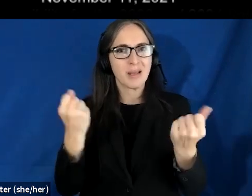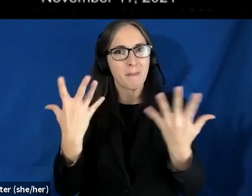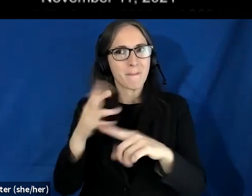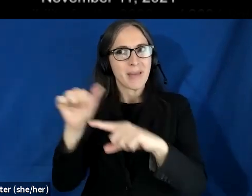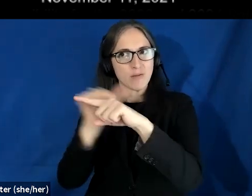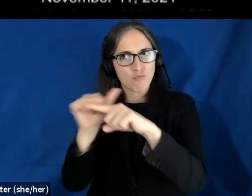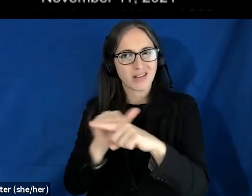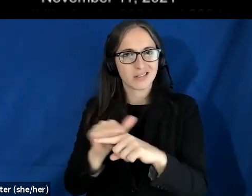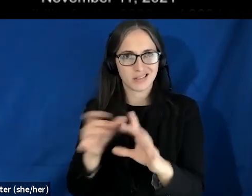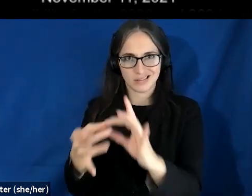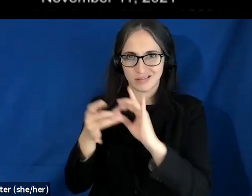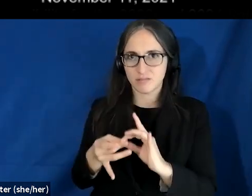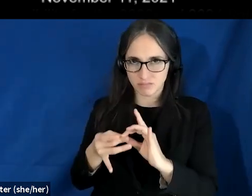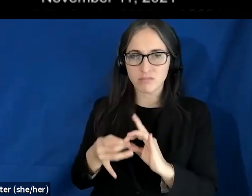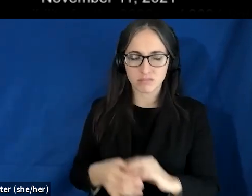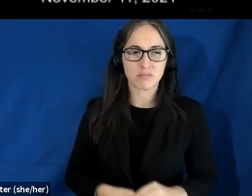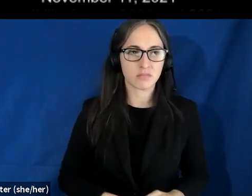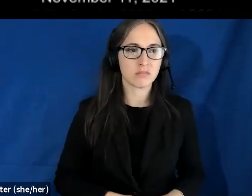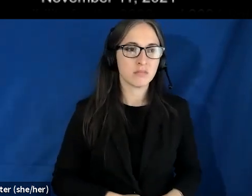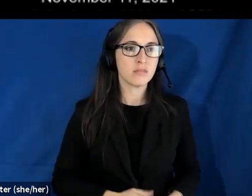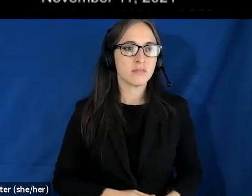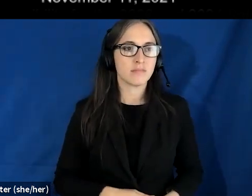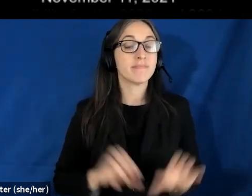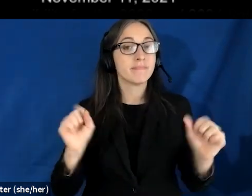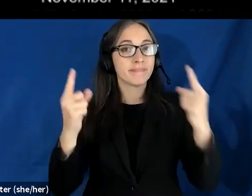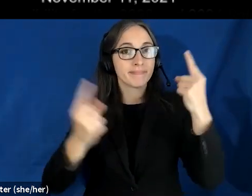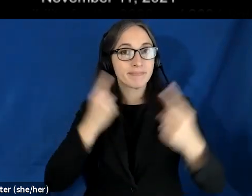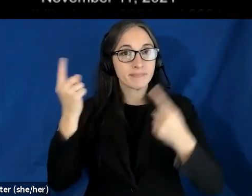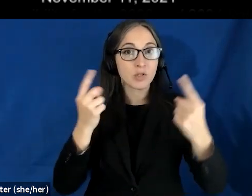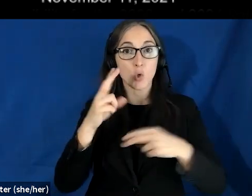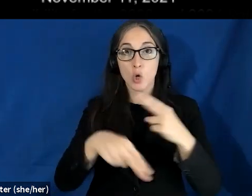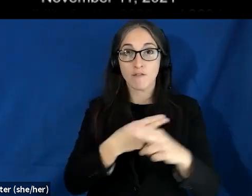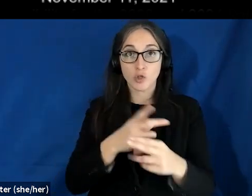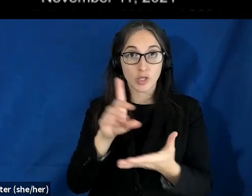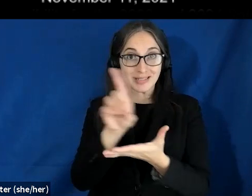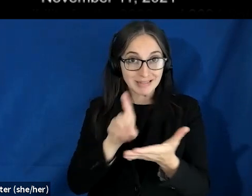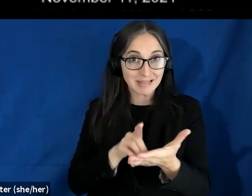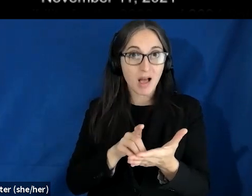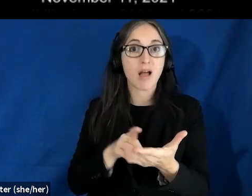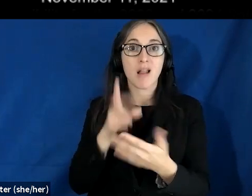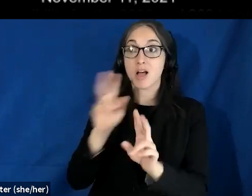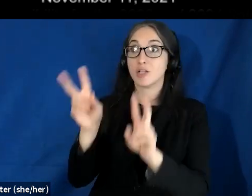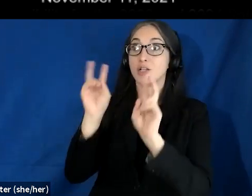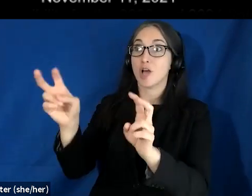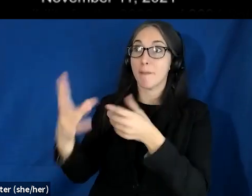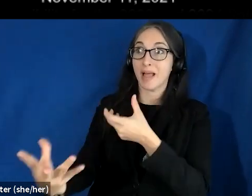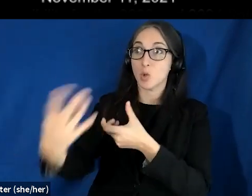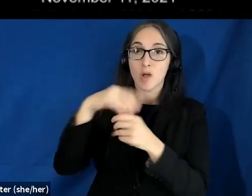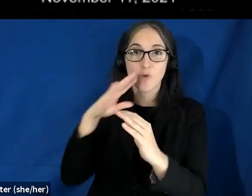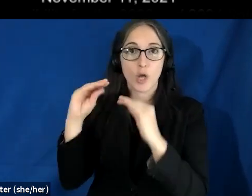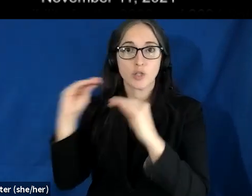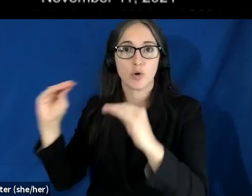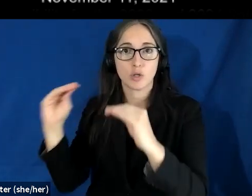that come from this. And we can also consider universal design as a topic covered in instruction, like a computer science class or an